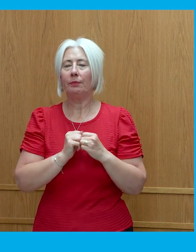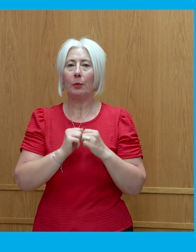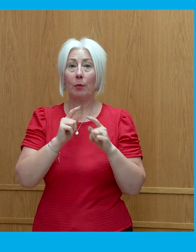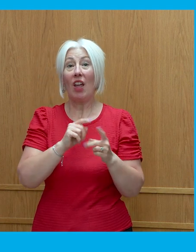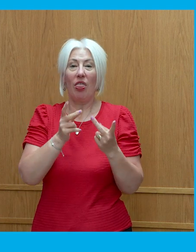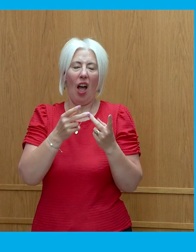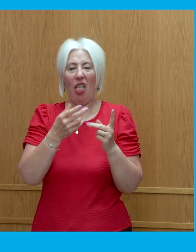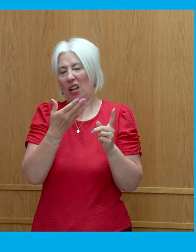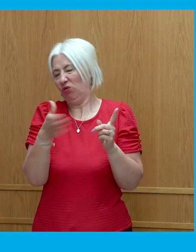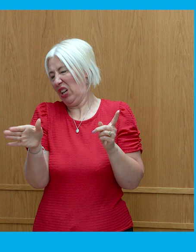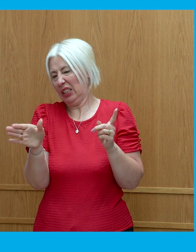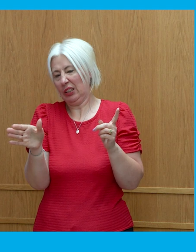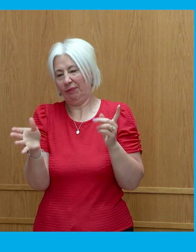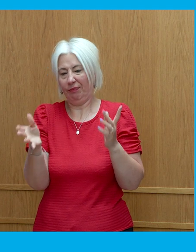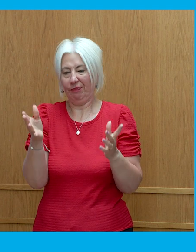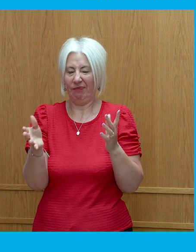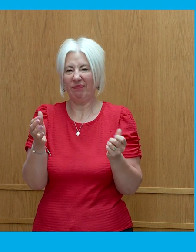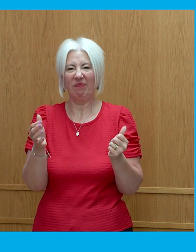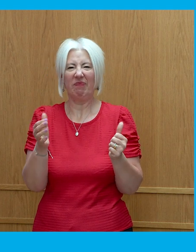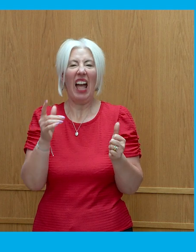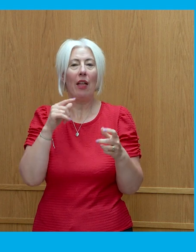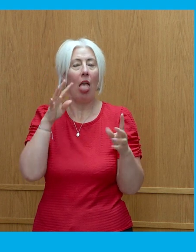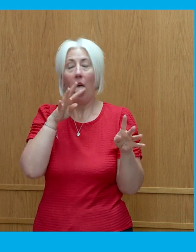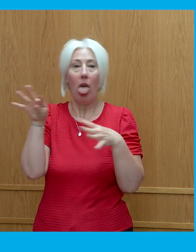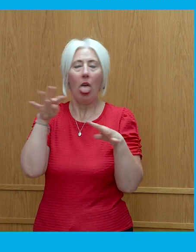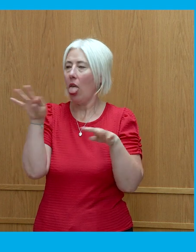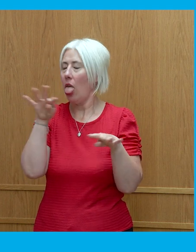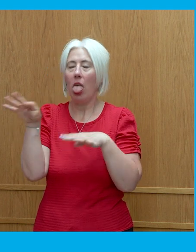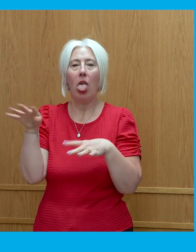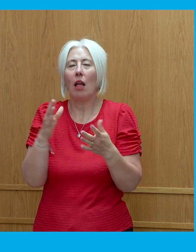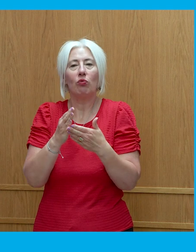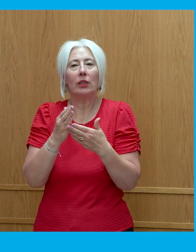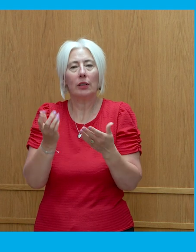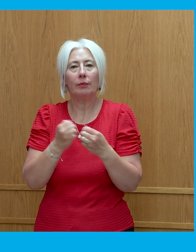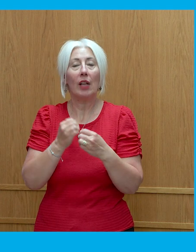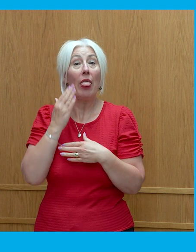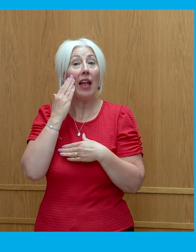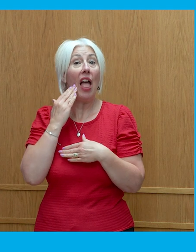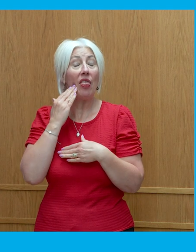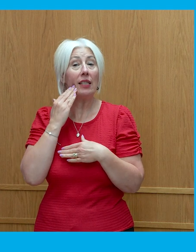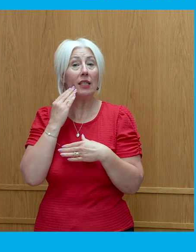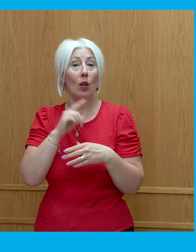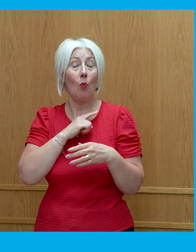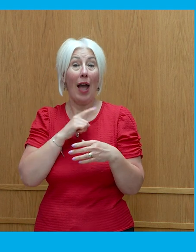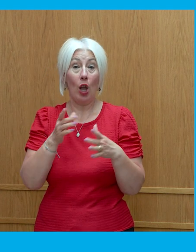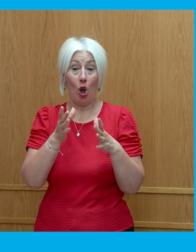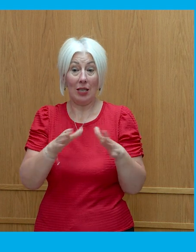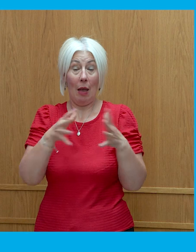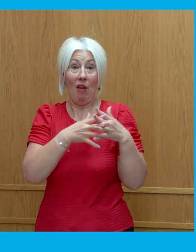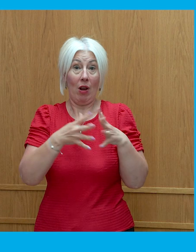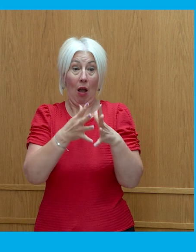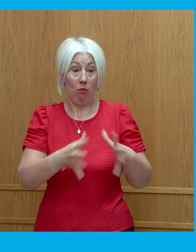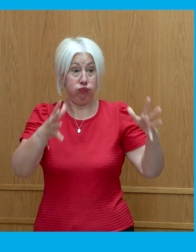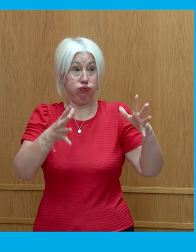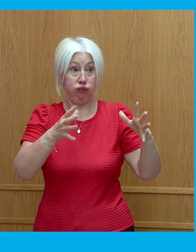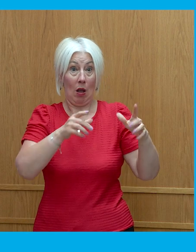other stuff is a little bit more of a distraction. And the ethnicity is interesting because America's a melting pot and people